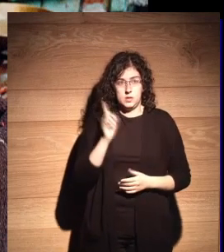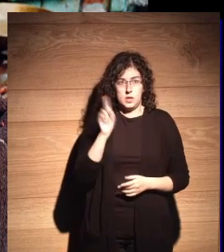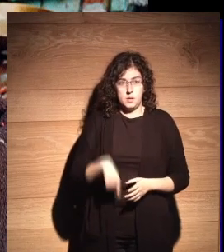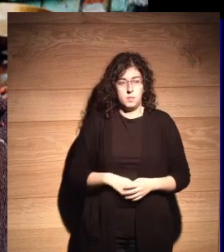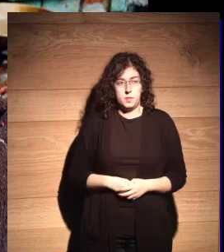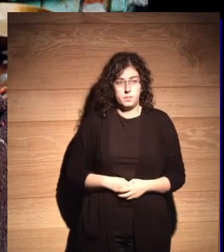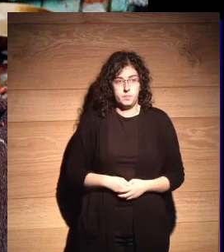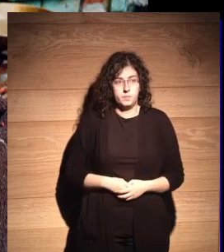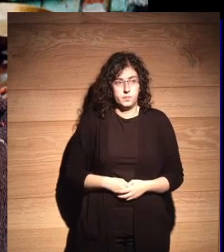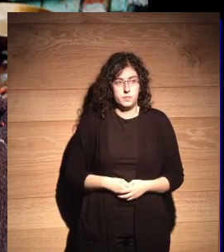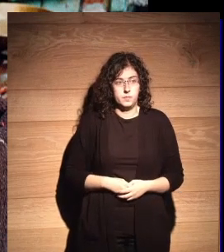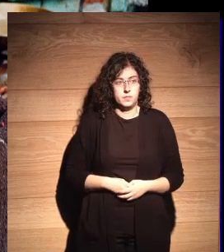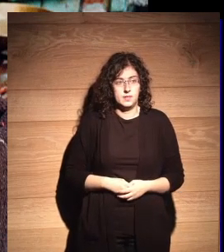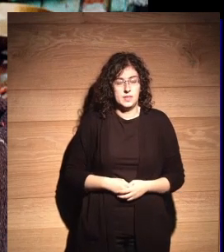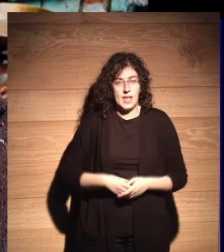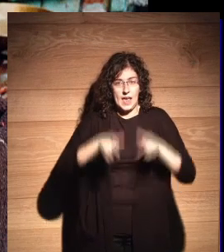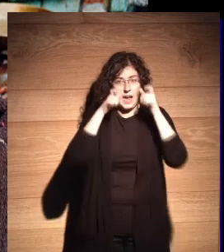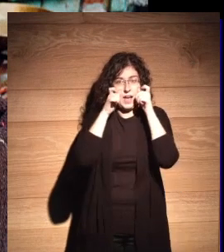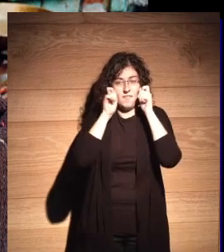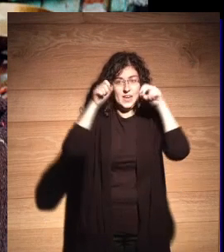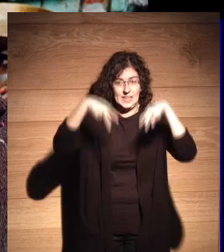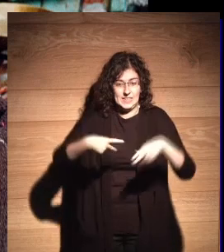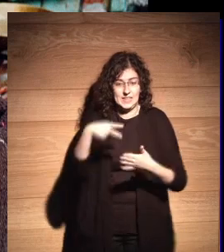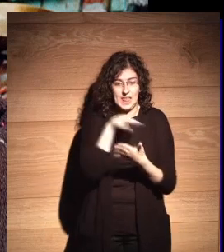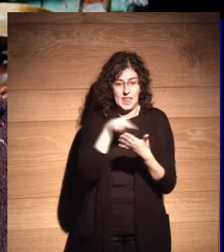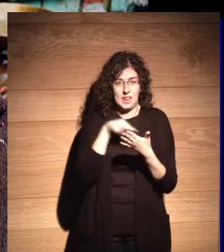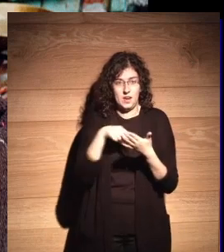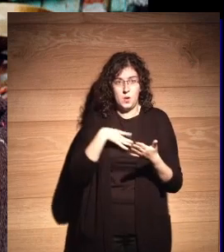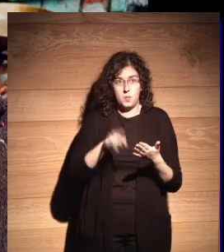I mean, you see that he underlined something. Yeah.